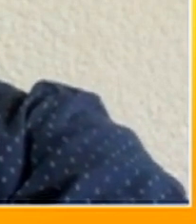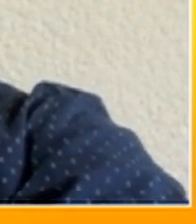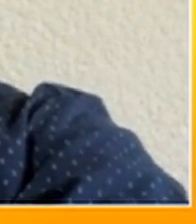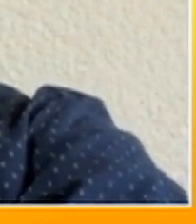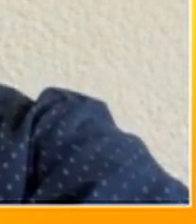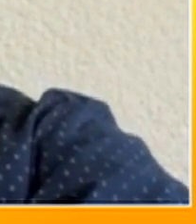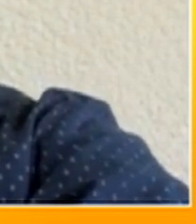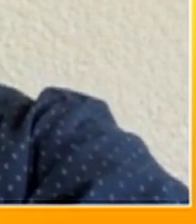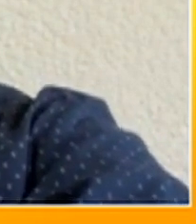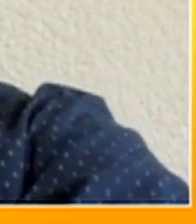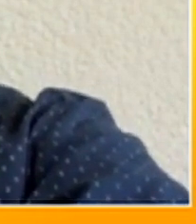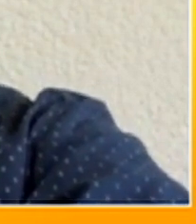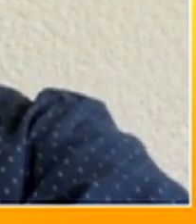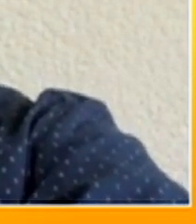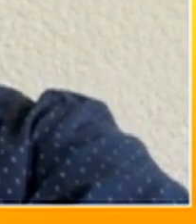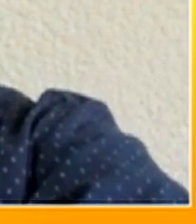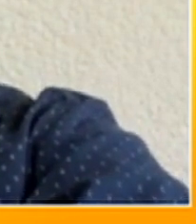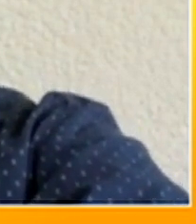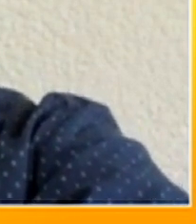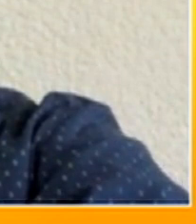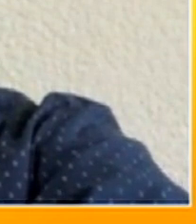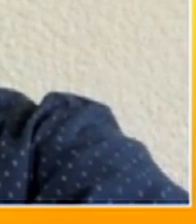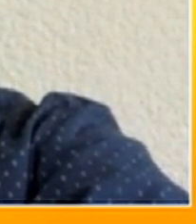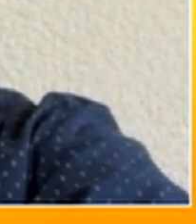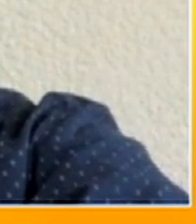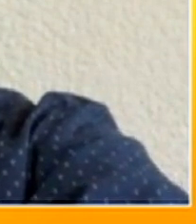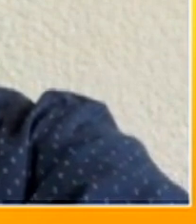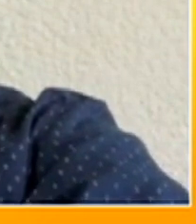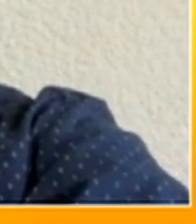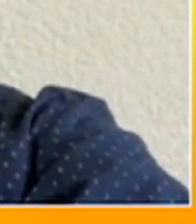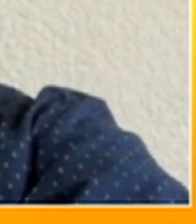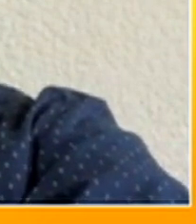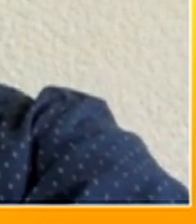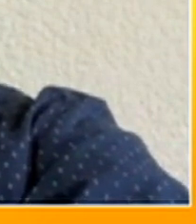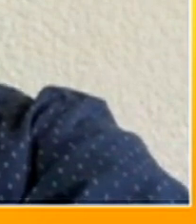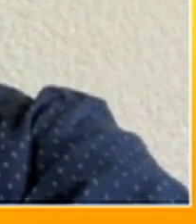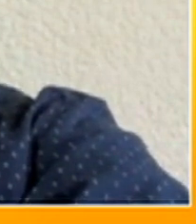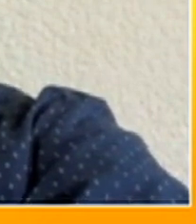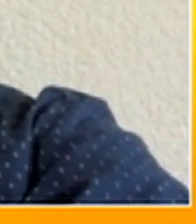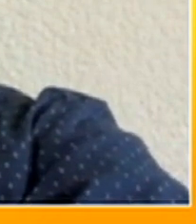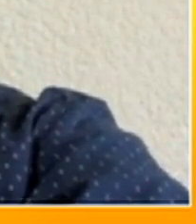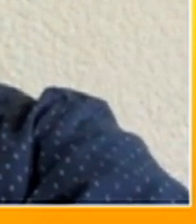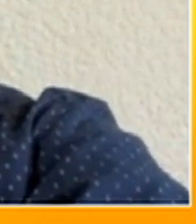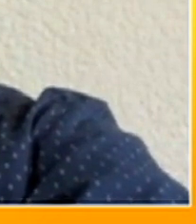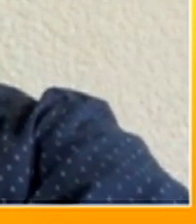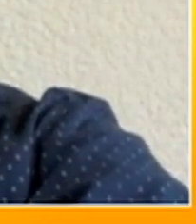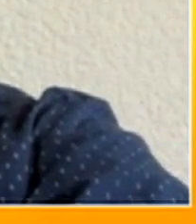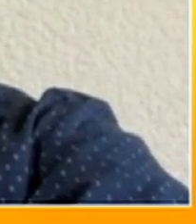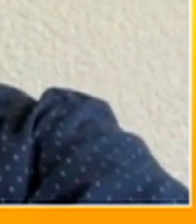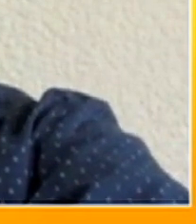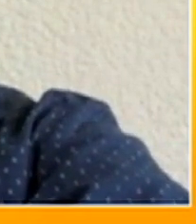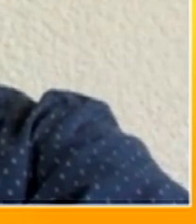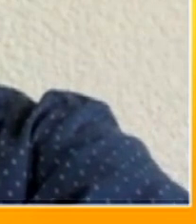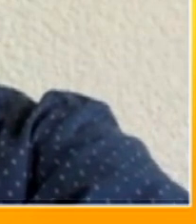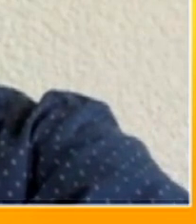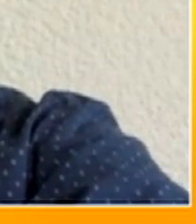So let's start with that piece. Let's take a look at that piece that actually won you the award. And you can talk to us